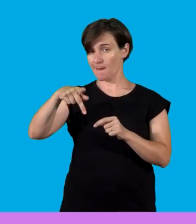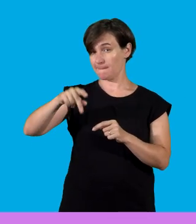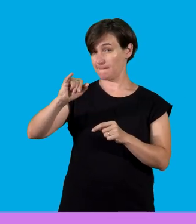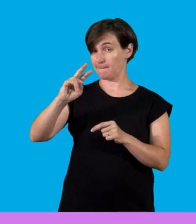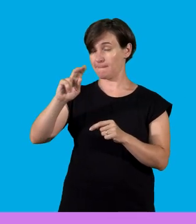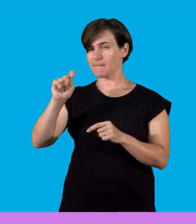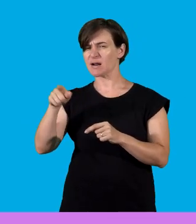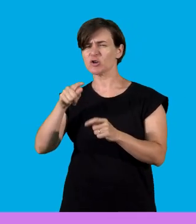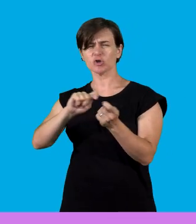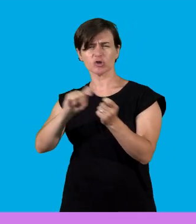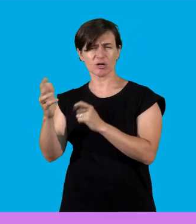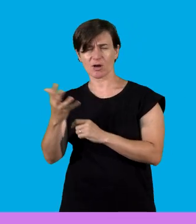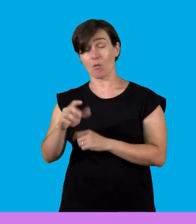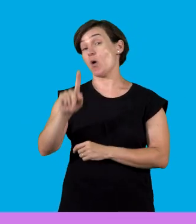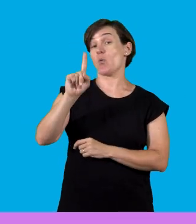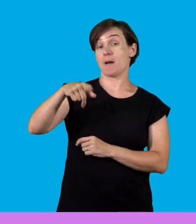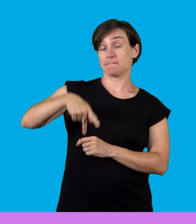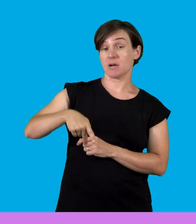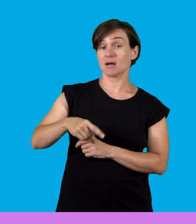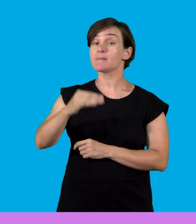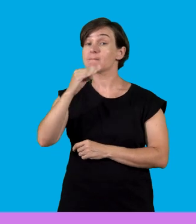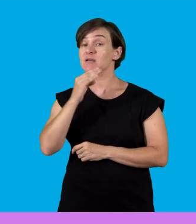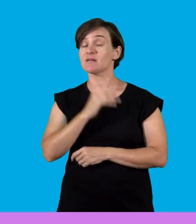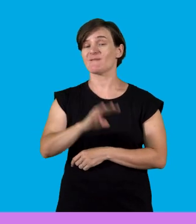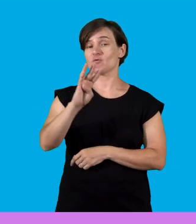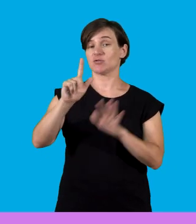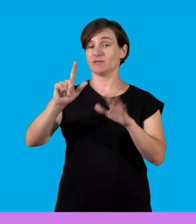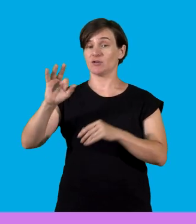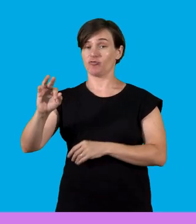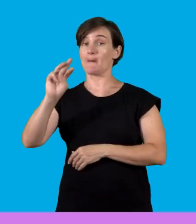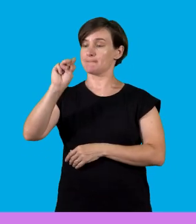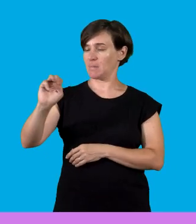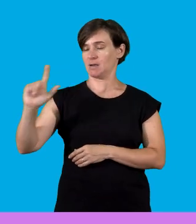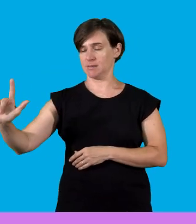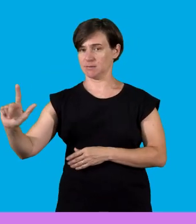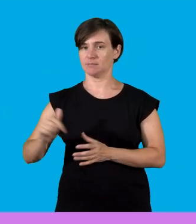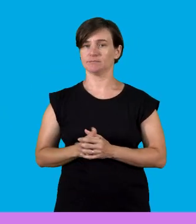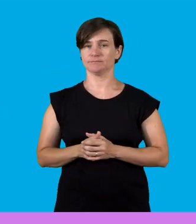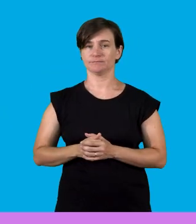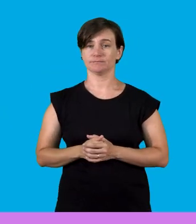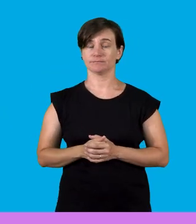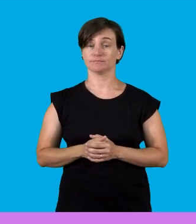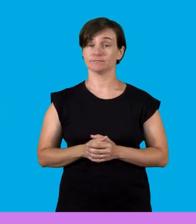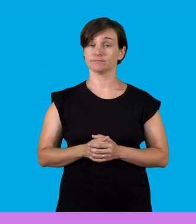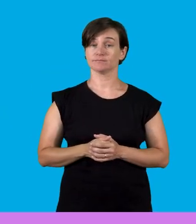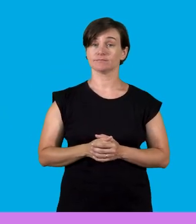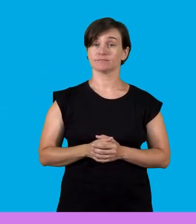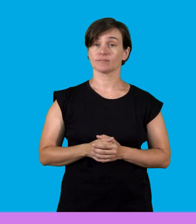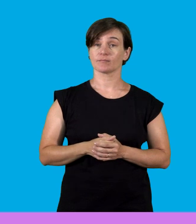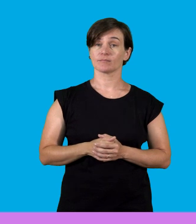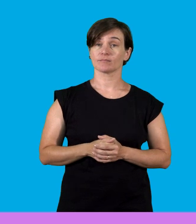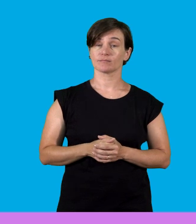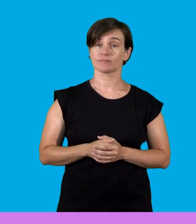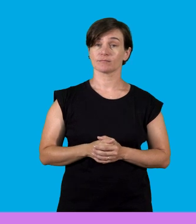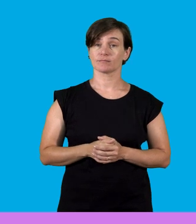conversion? 1 pint is 473 milliliters, meaning the